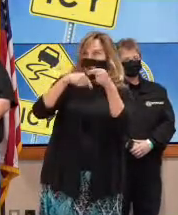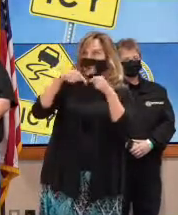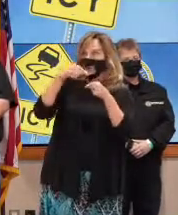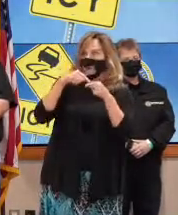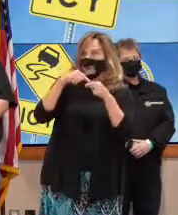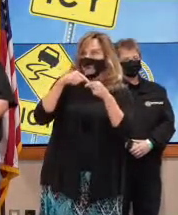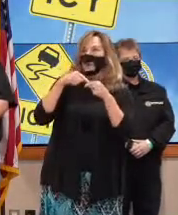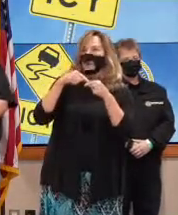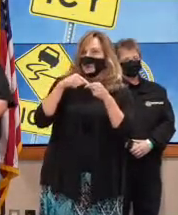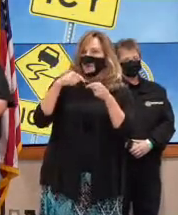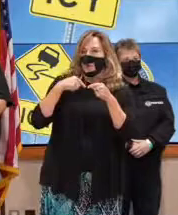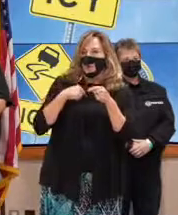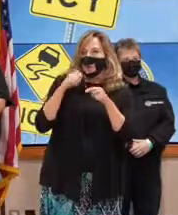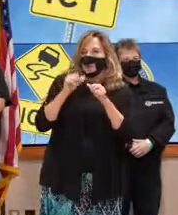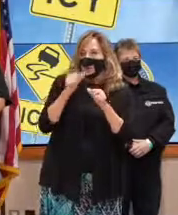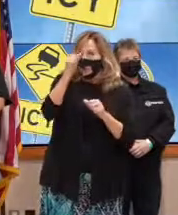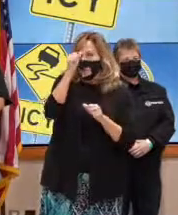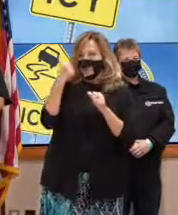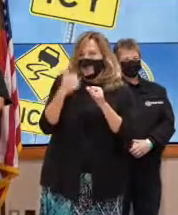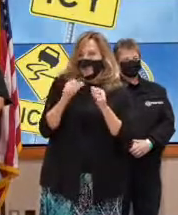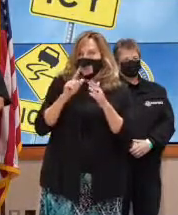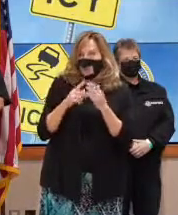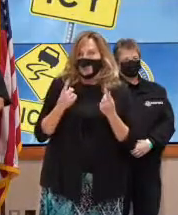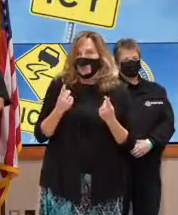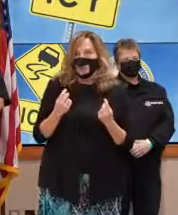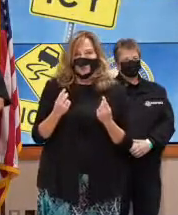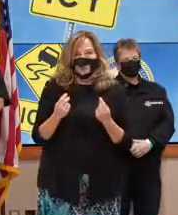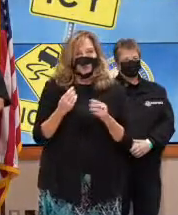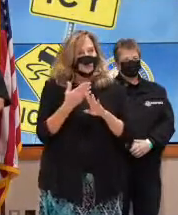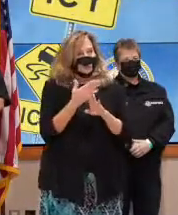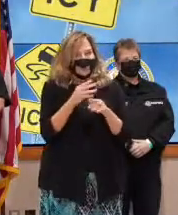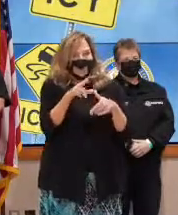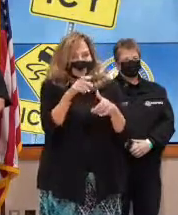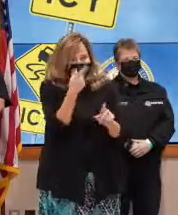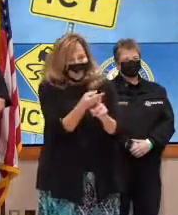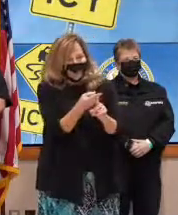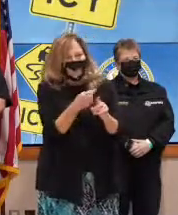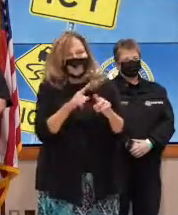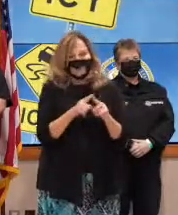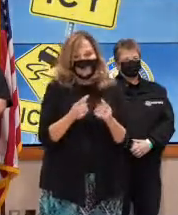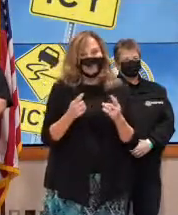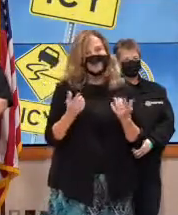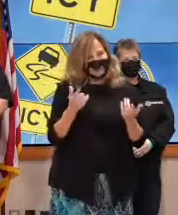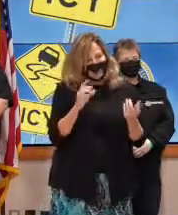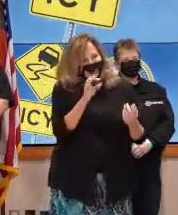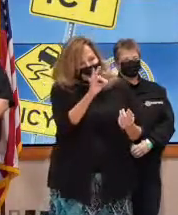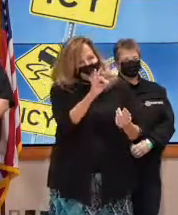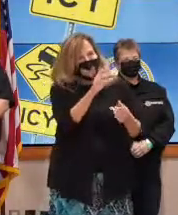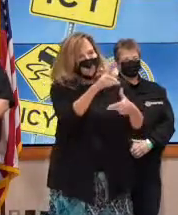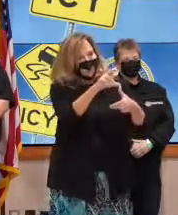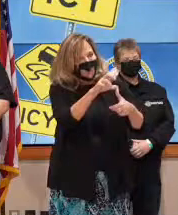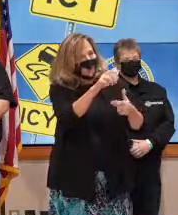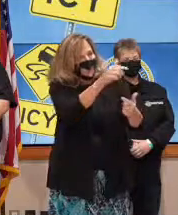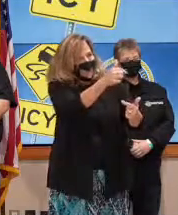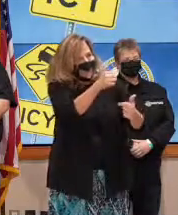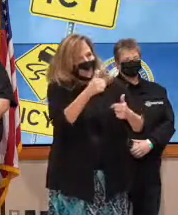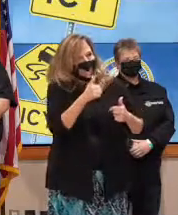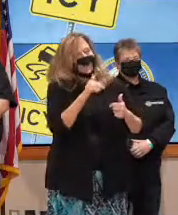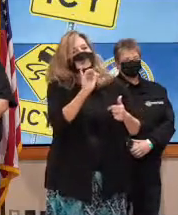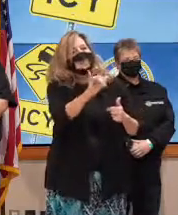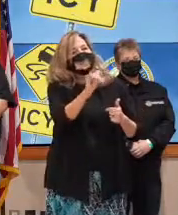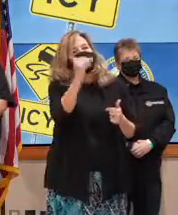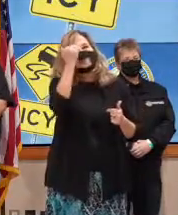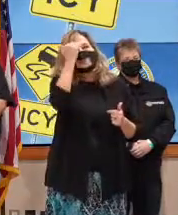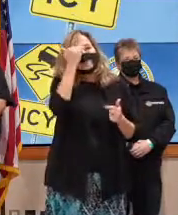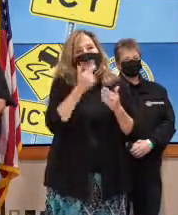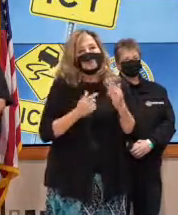is we have that muscle memory. We know what we would do if a hurricane, Category 5 hurricane, were coming our way. So this